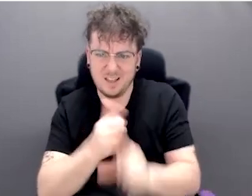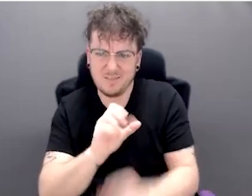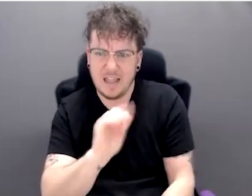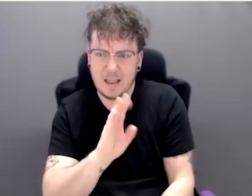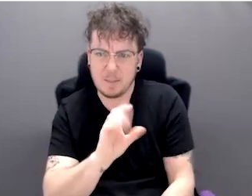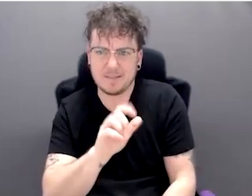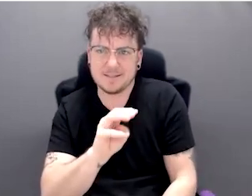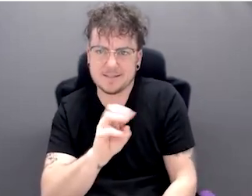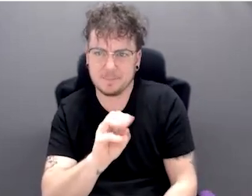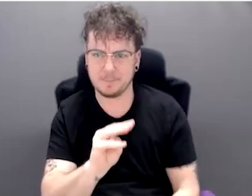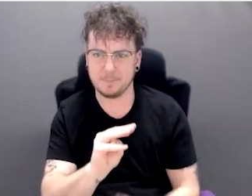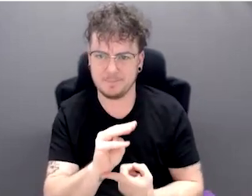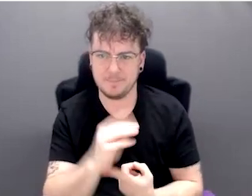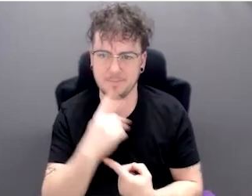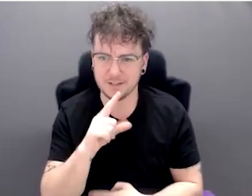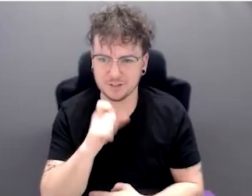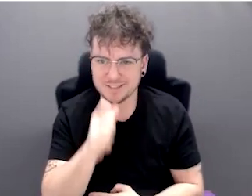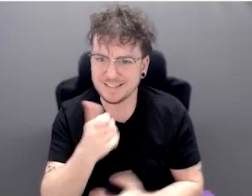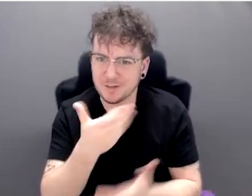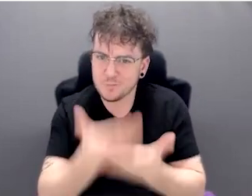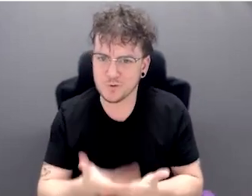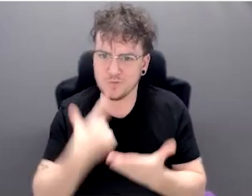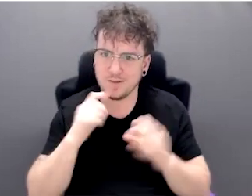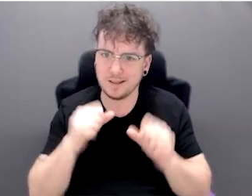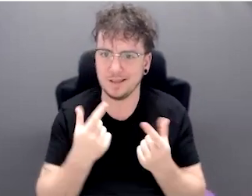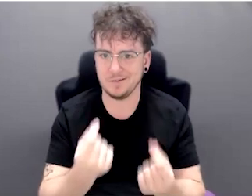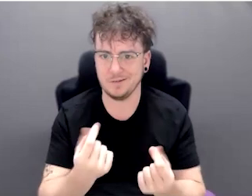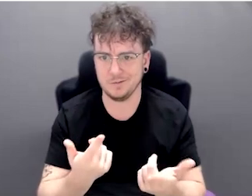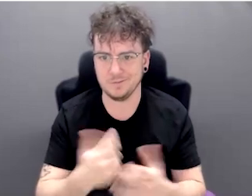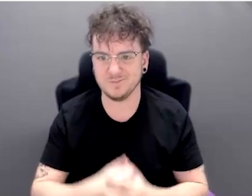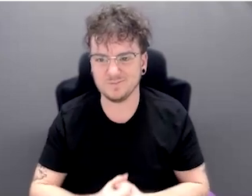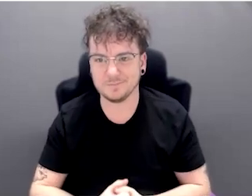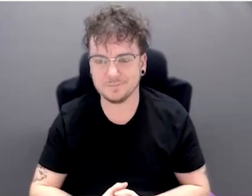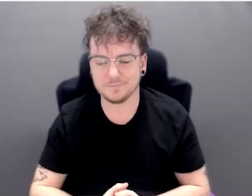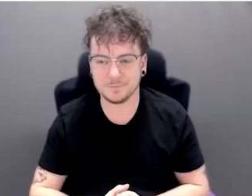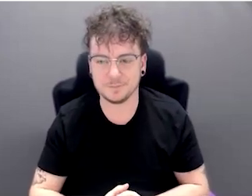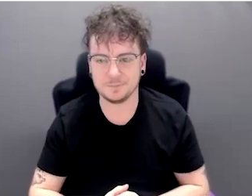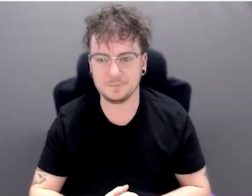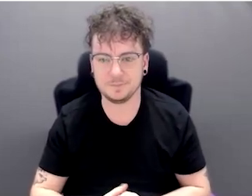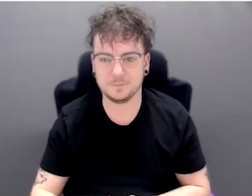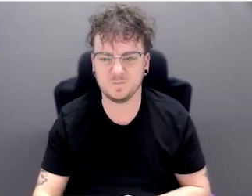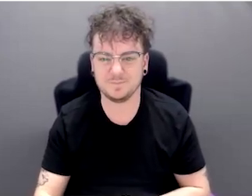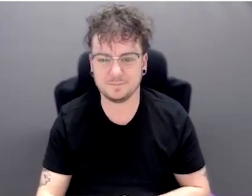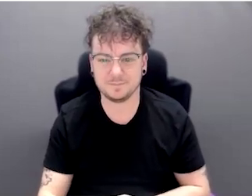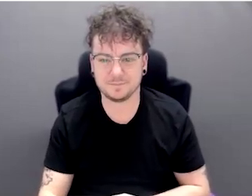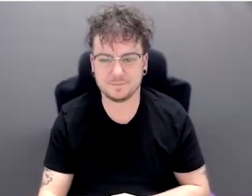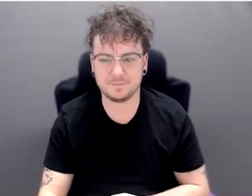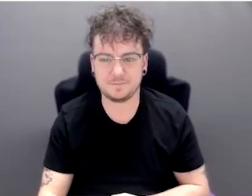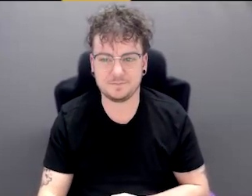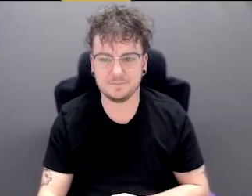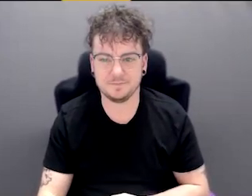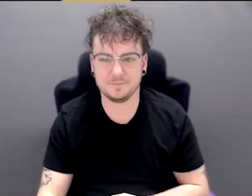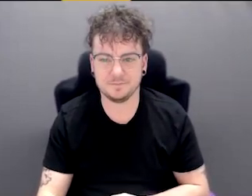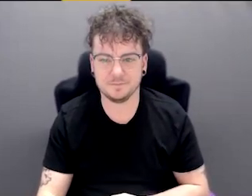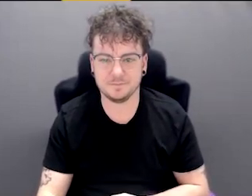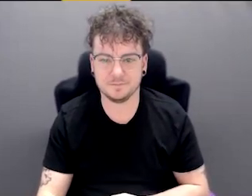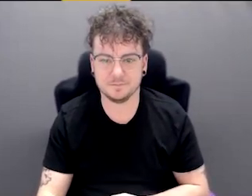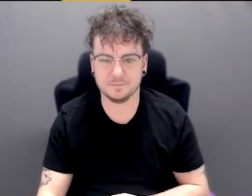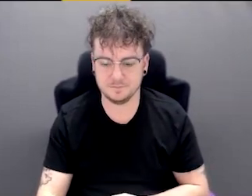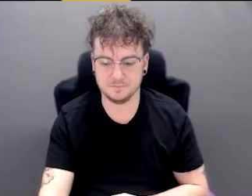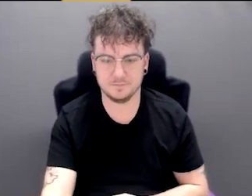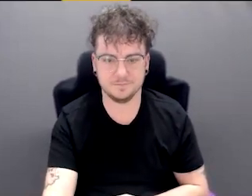ableism. I shouldn't need to prove anything," end quote. Next slide, please.